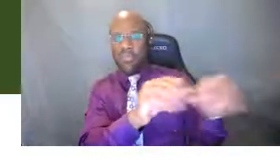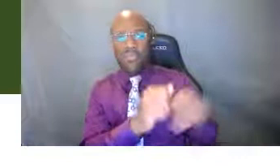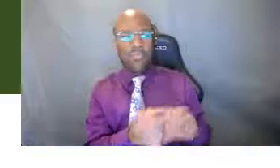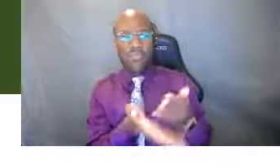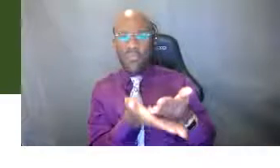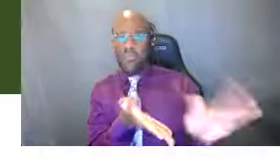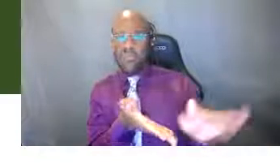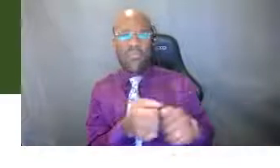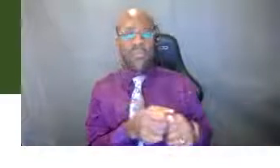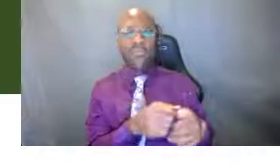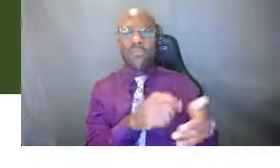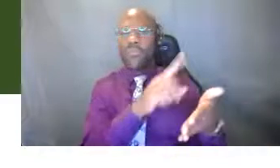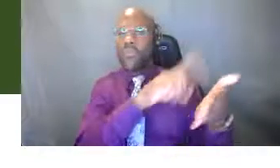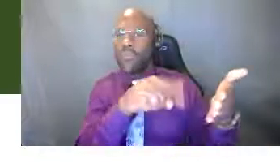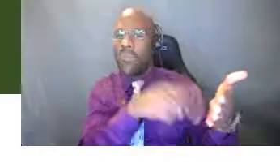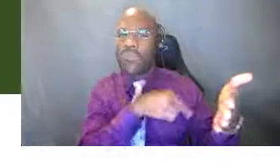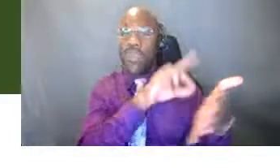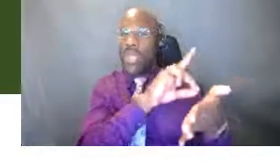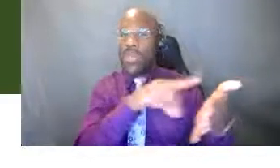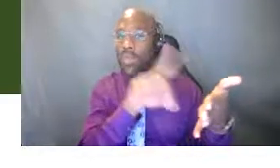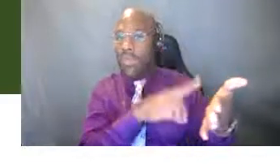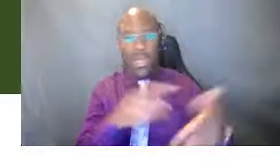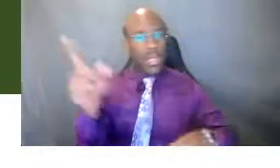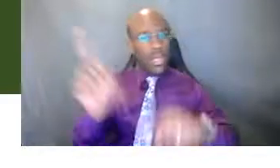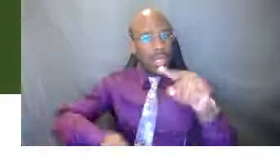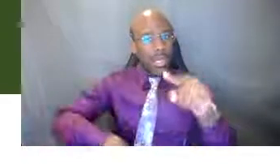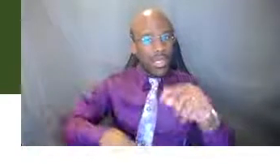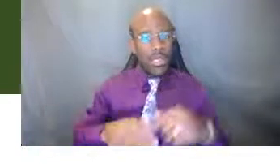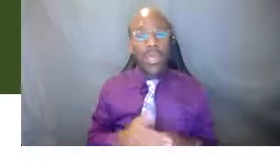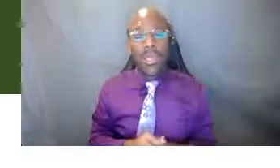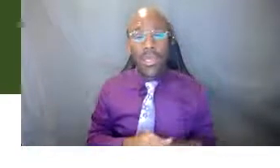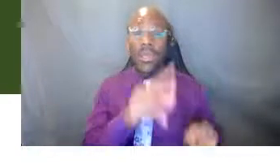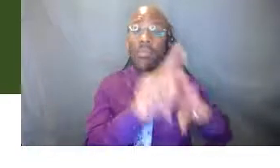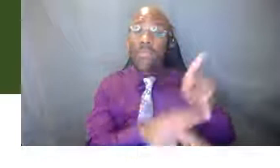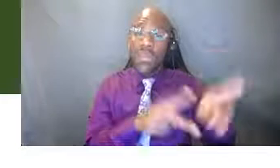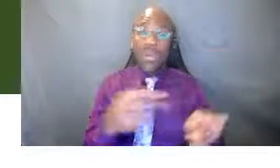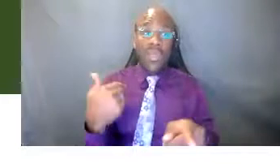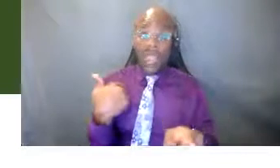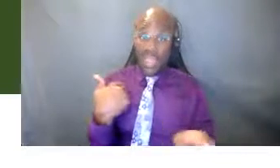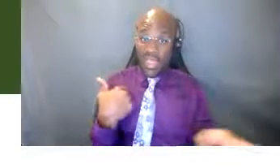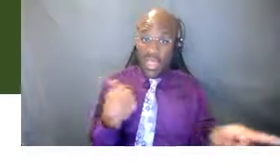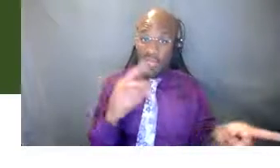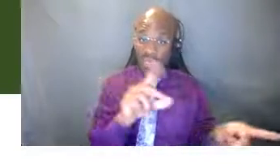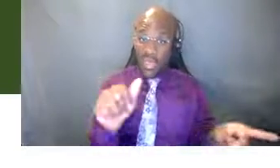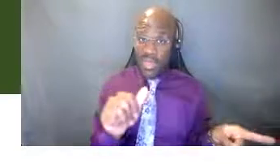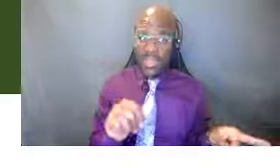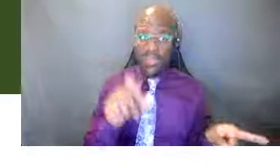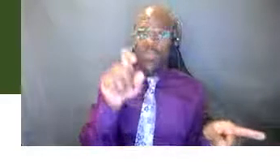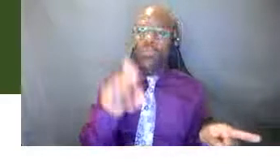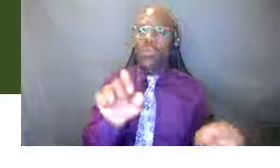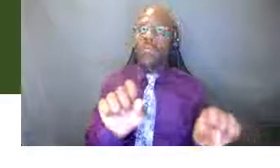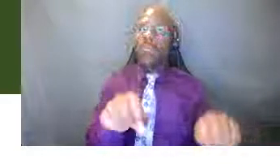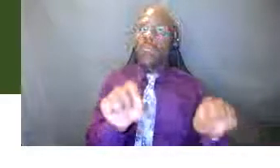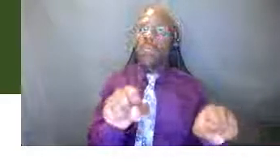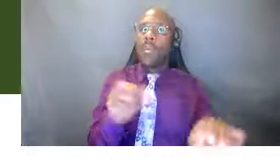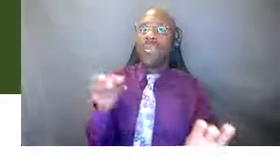discriminate, public entities have to make sure that people with disabilities are able to participate in